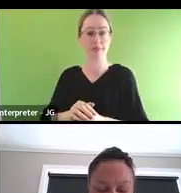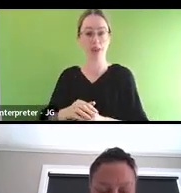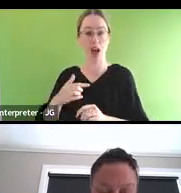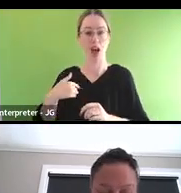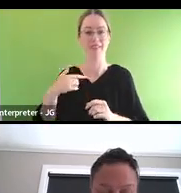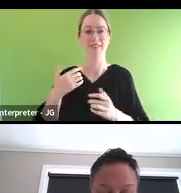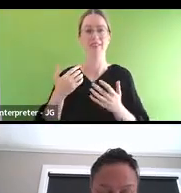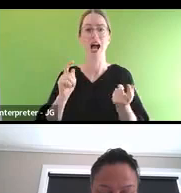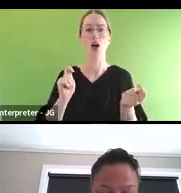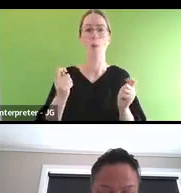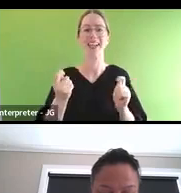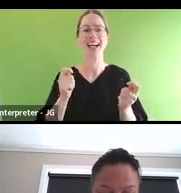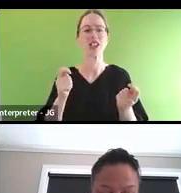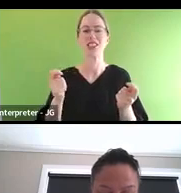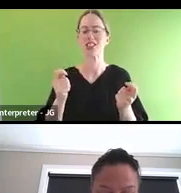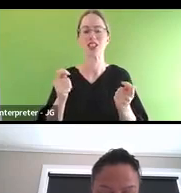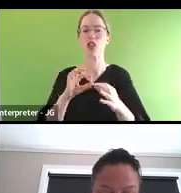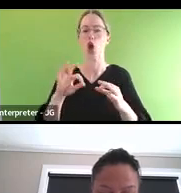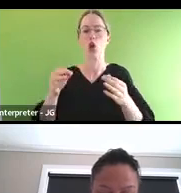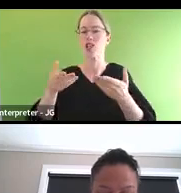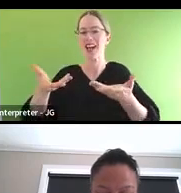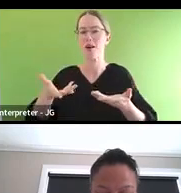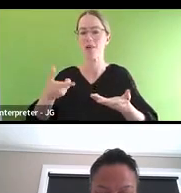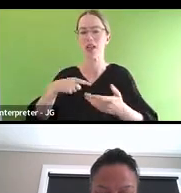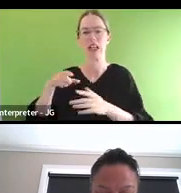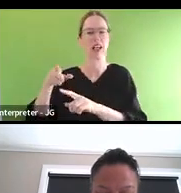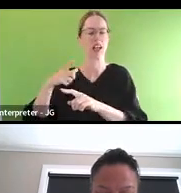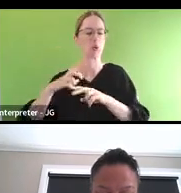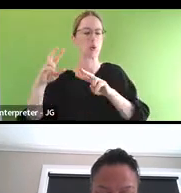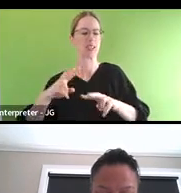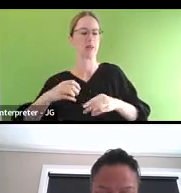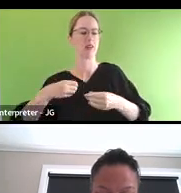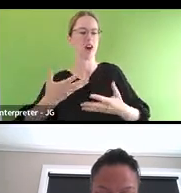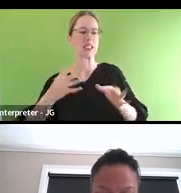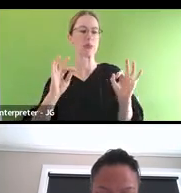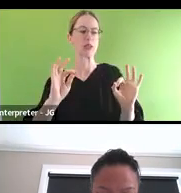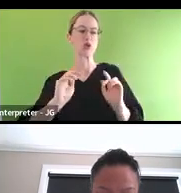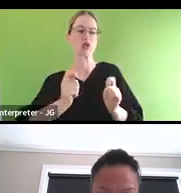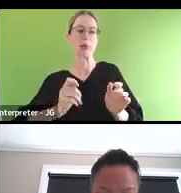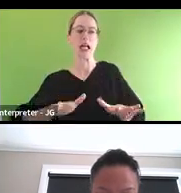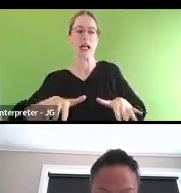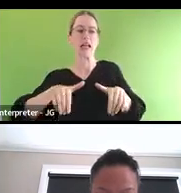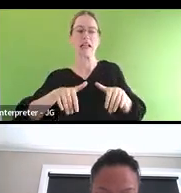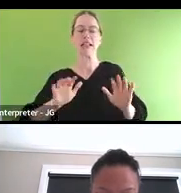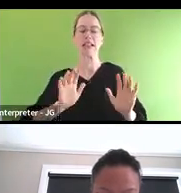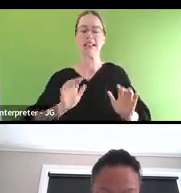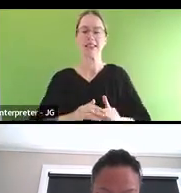accommodations denied because they do not want to be seen as providing special treatment.